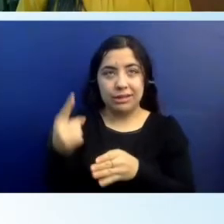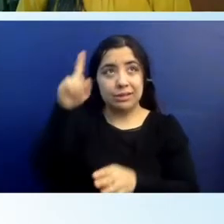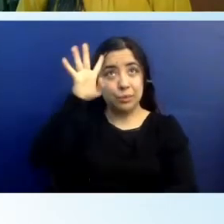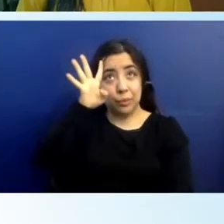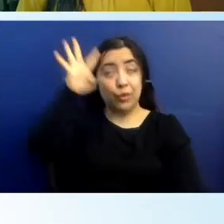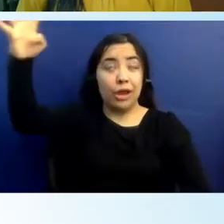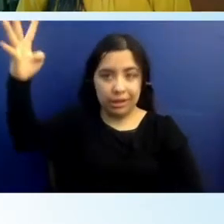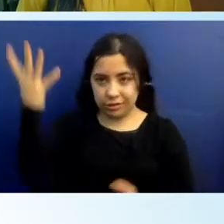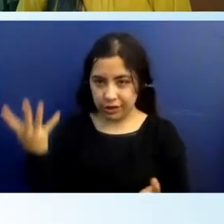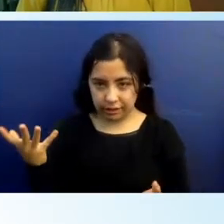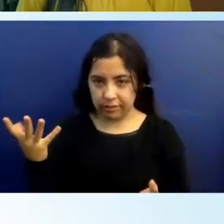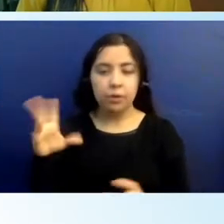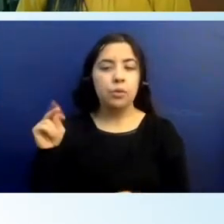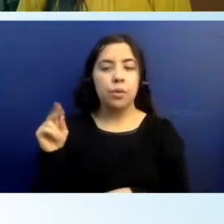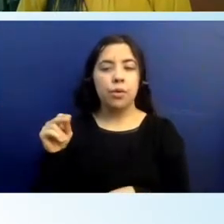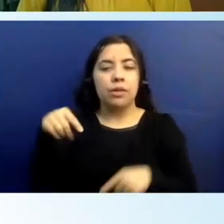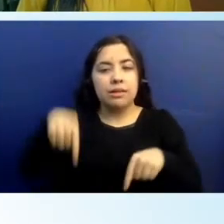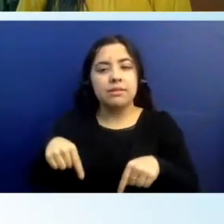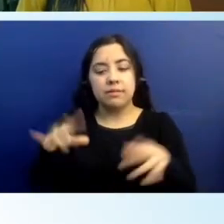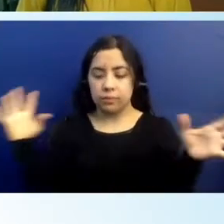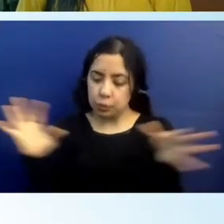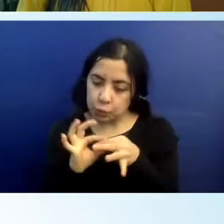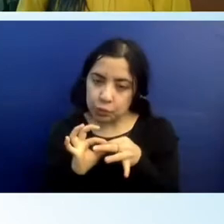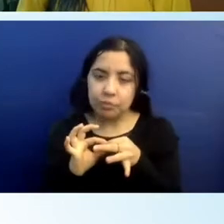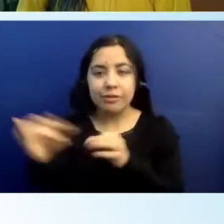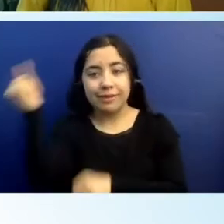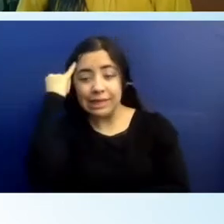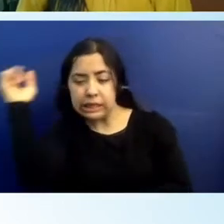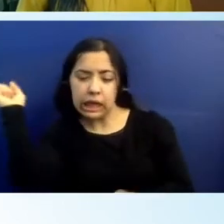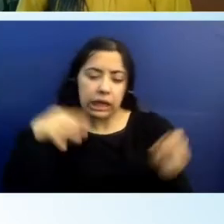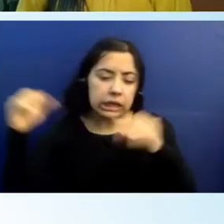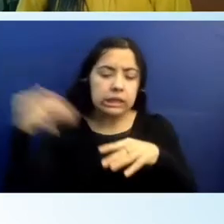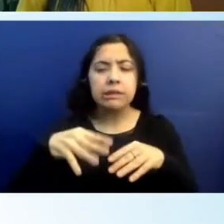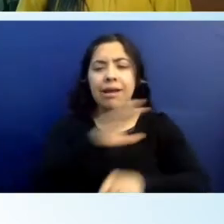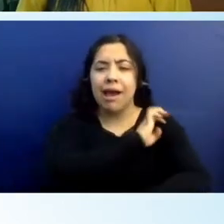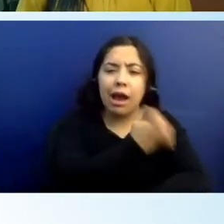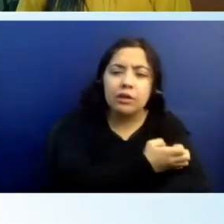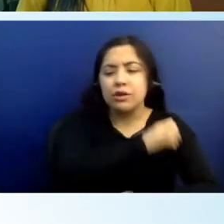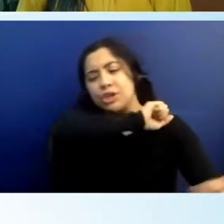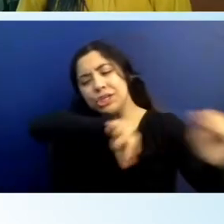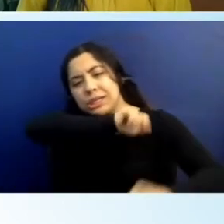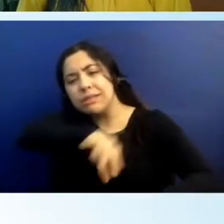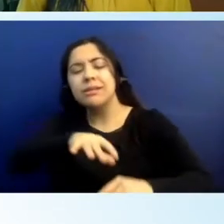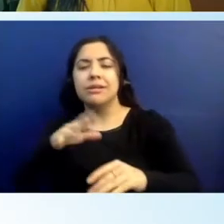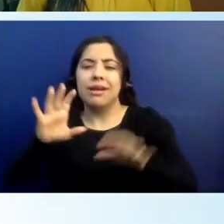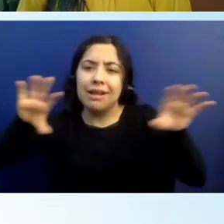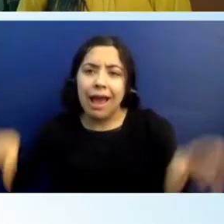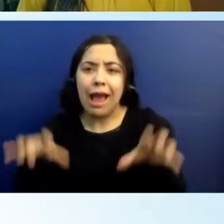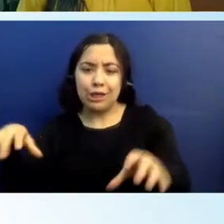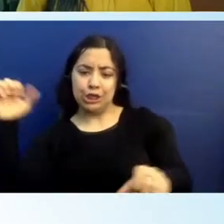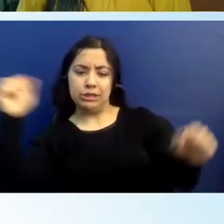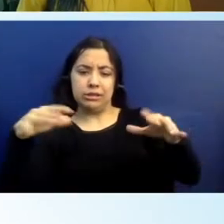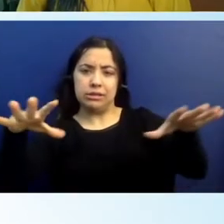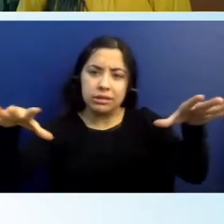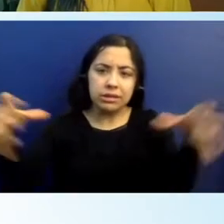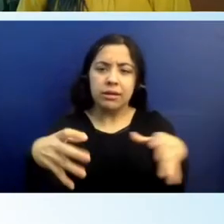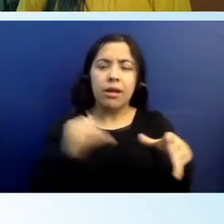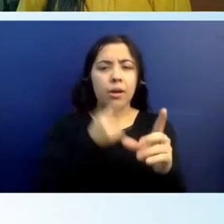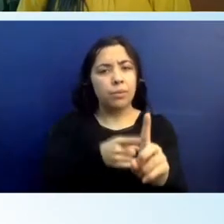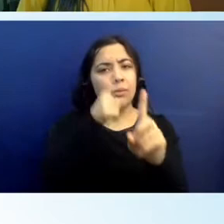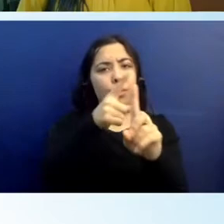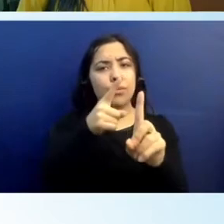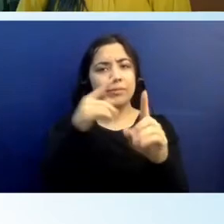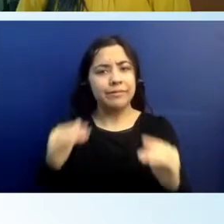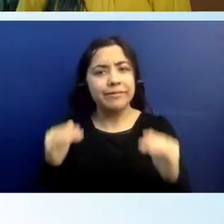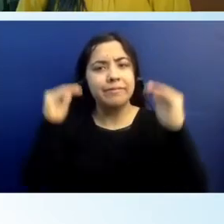of ideas, energies, and actions. Our goal was to advance a moment for racial healing that could be felt across our